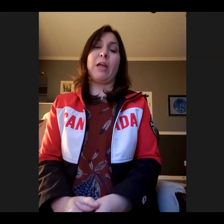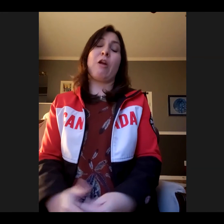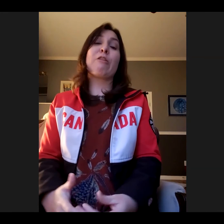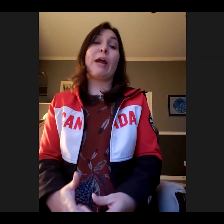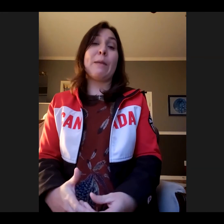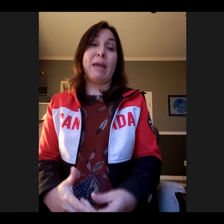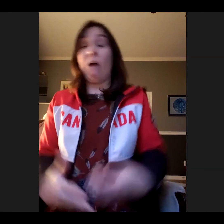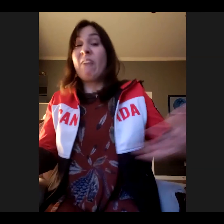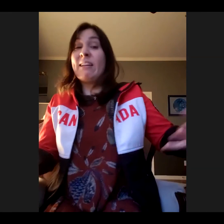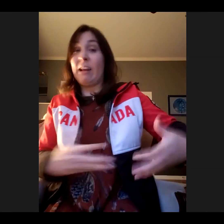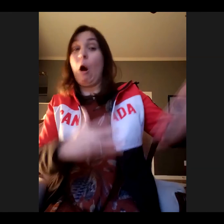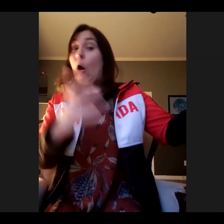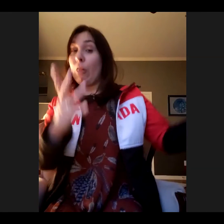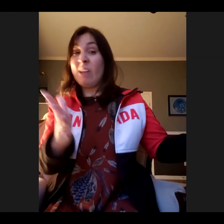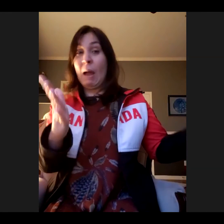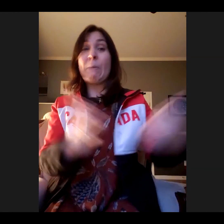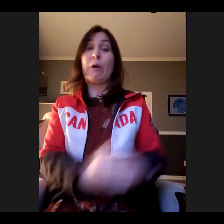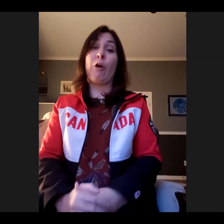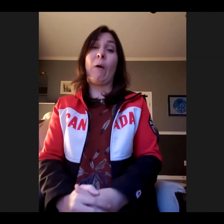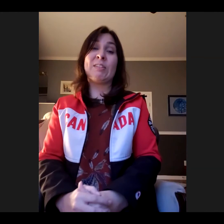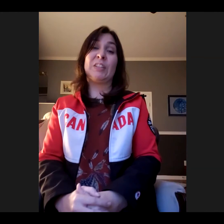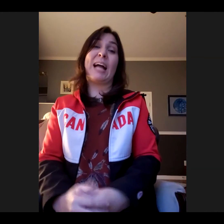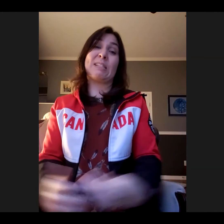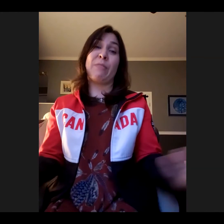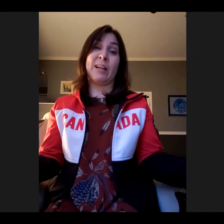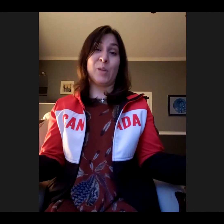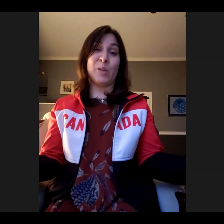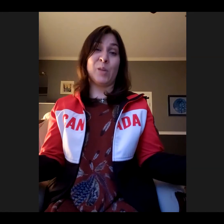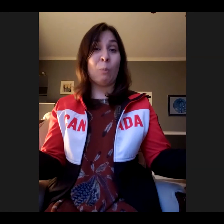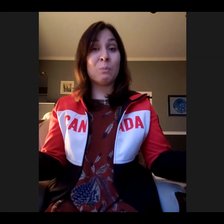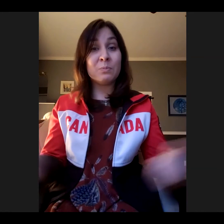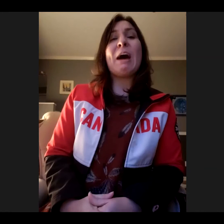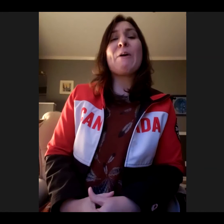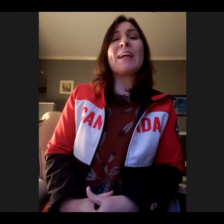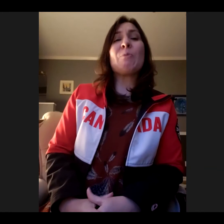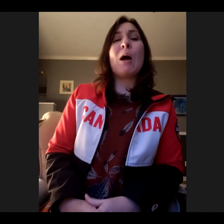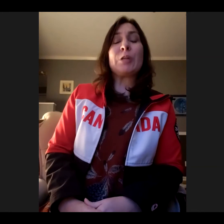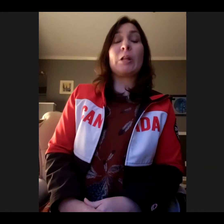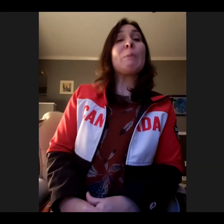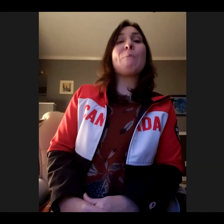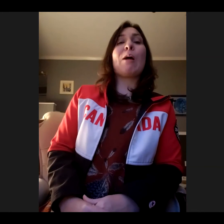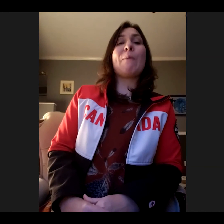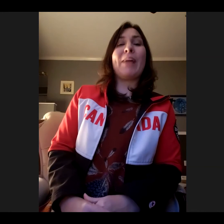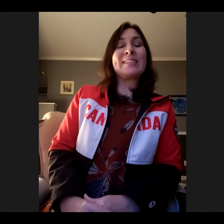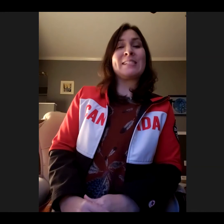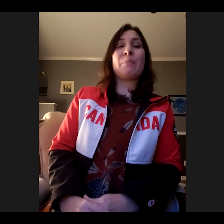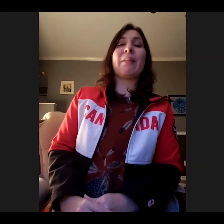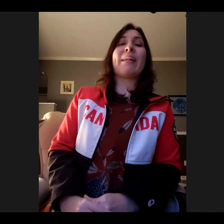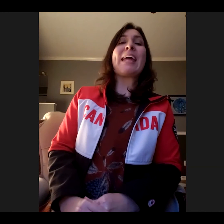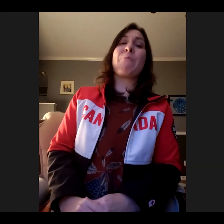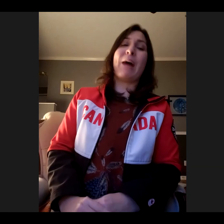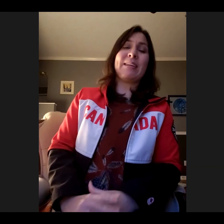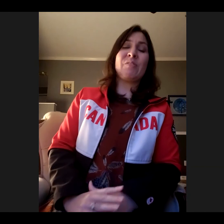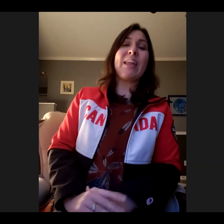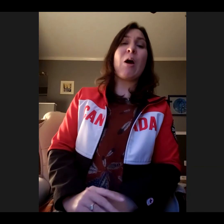or you're either going to be offended all the time or you're going to let some things go. I get to watch a little bit more about accessibility